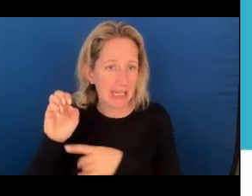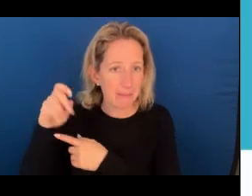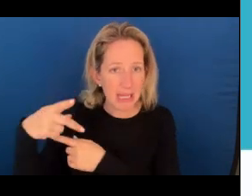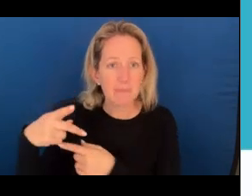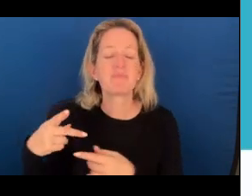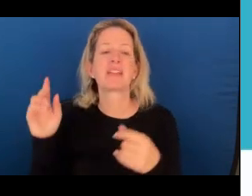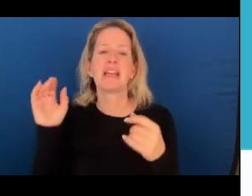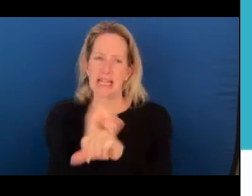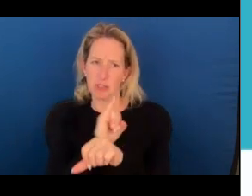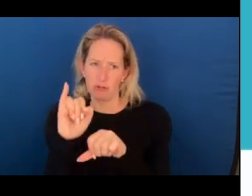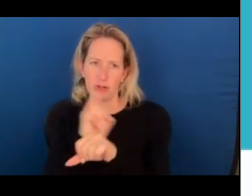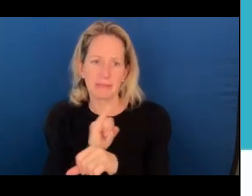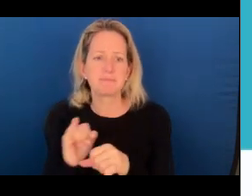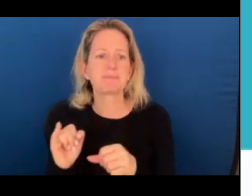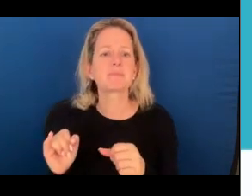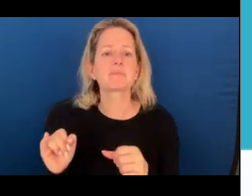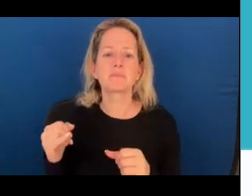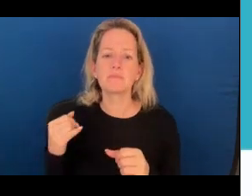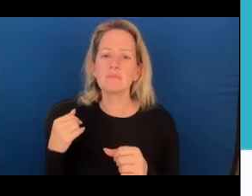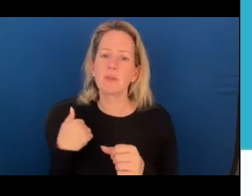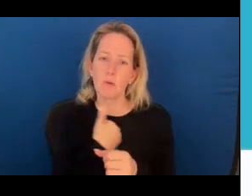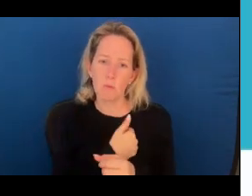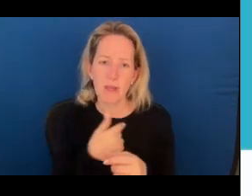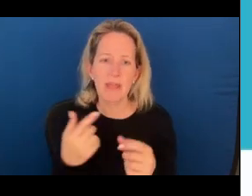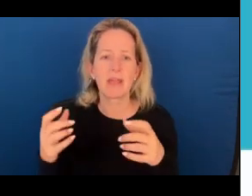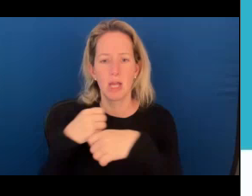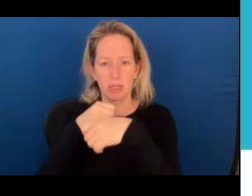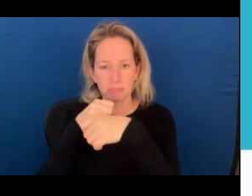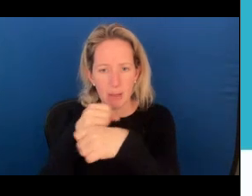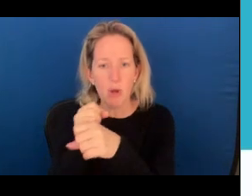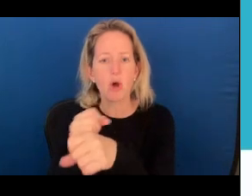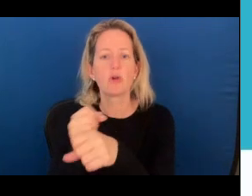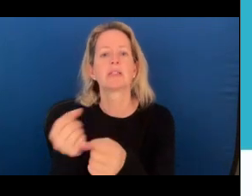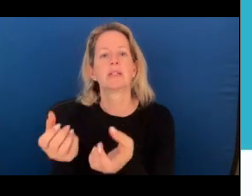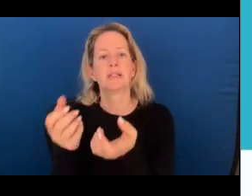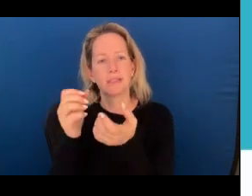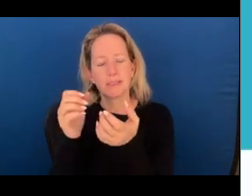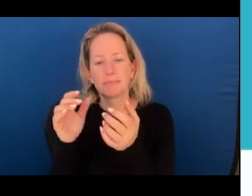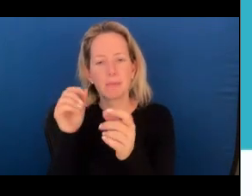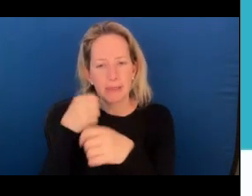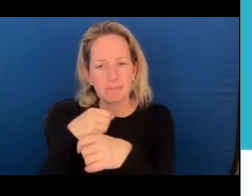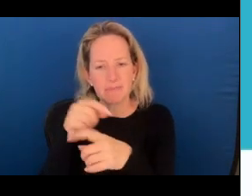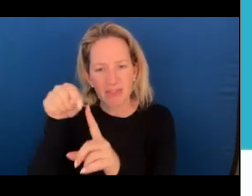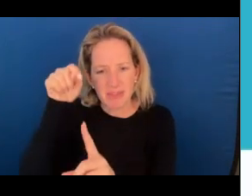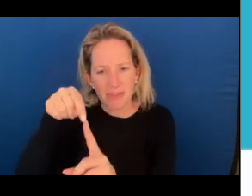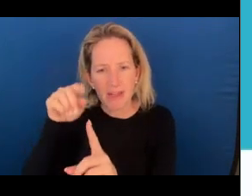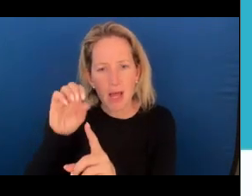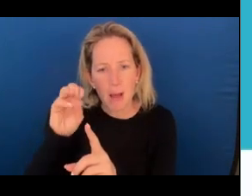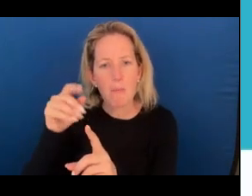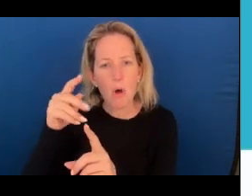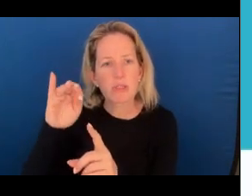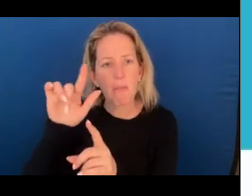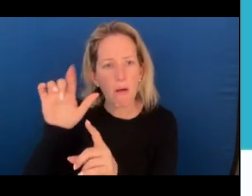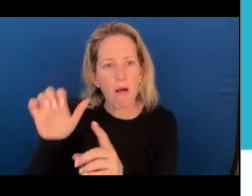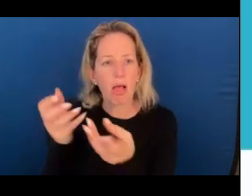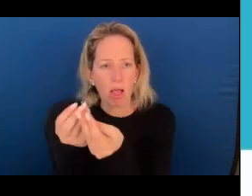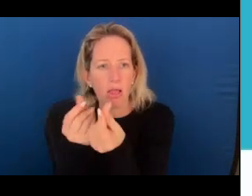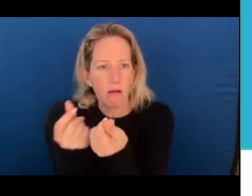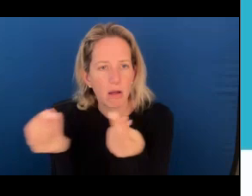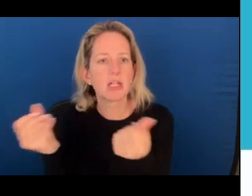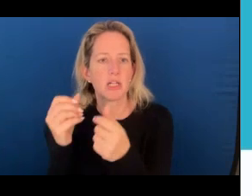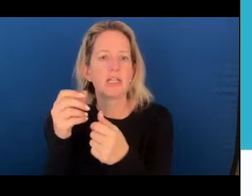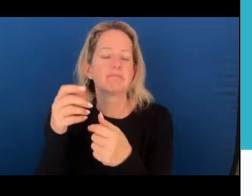Better Earth is a producer of compostable serviceware. We did a vendor meet and greet. We call them listening sessions to kind of engage more, say, hey, here's